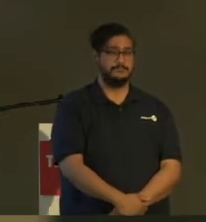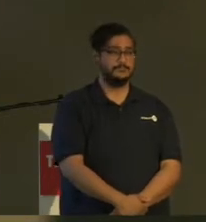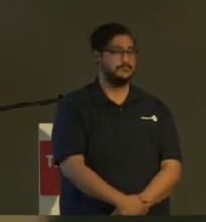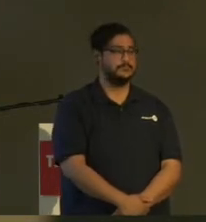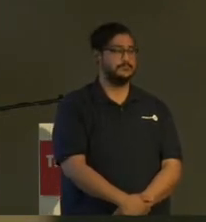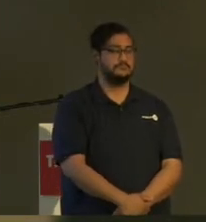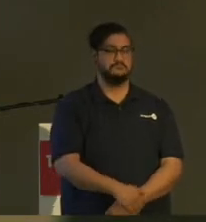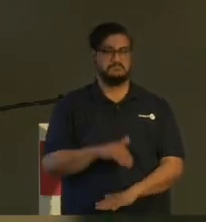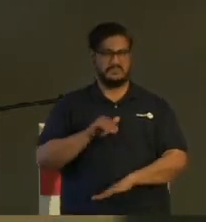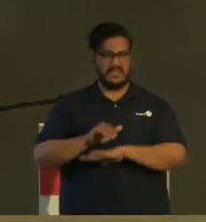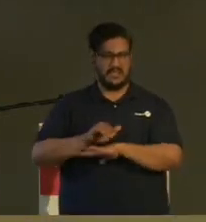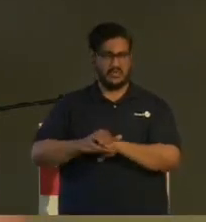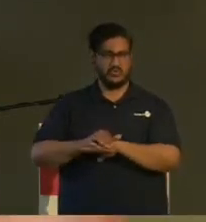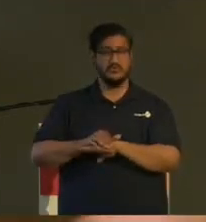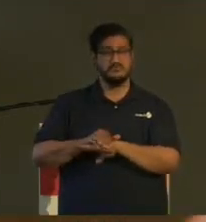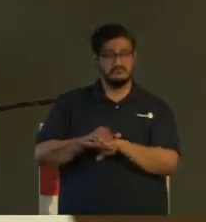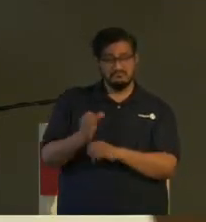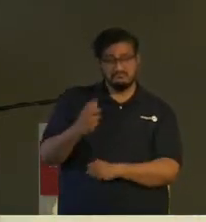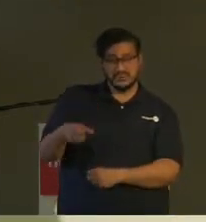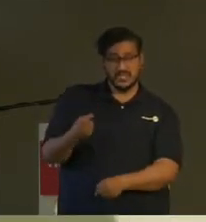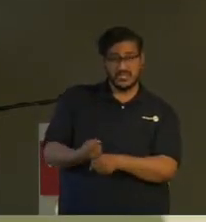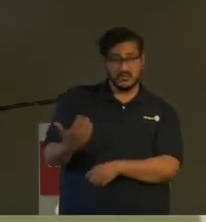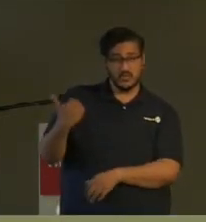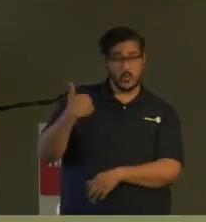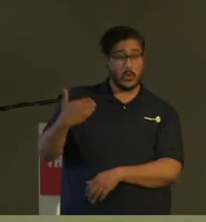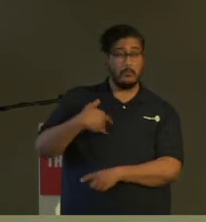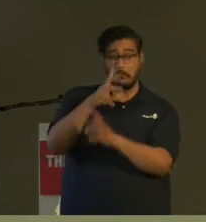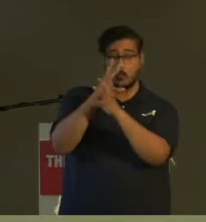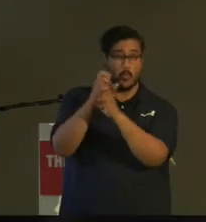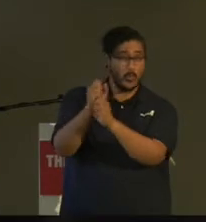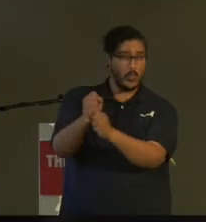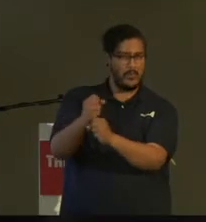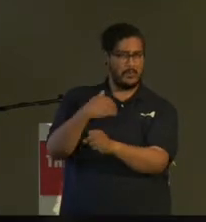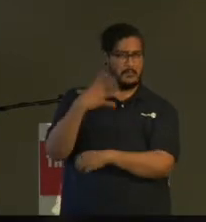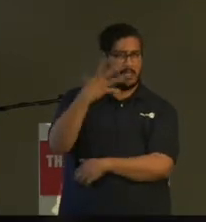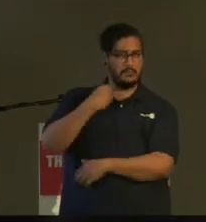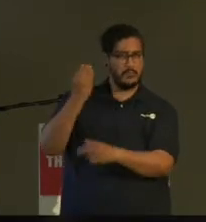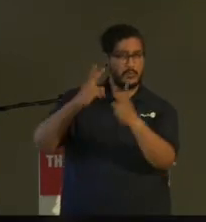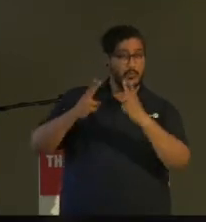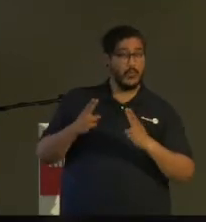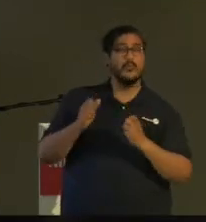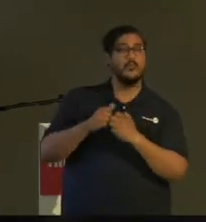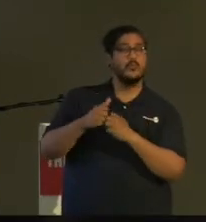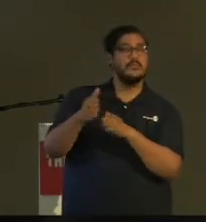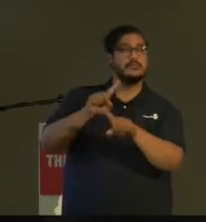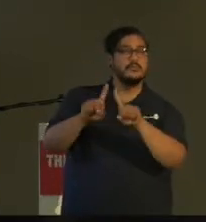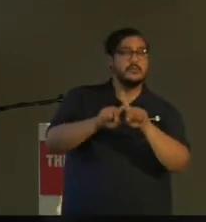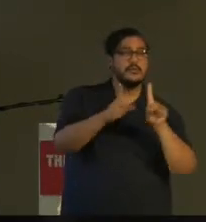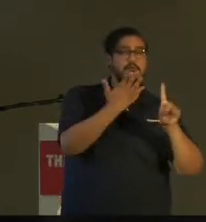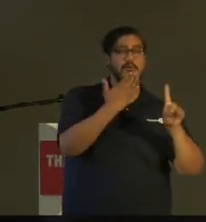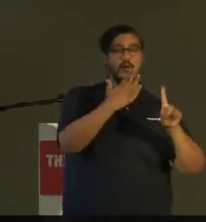Several years ago, my interest in aquariums compelled me to decorate my beauty salon with fish of every imaginable